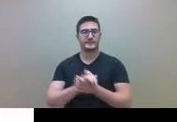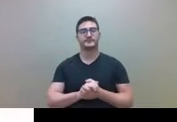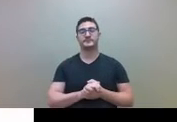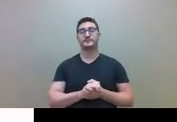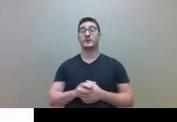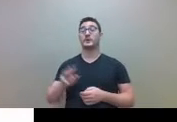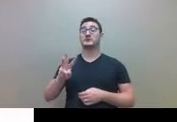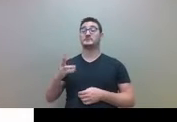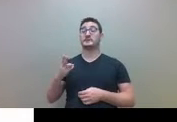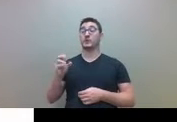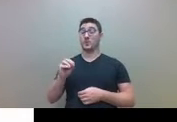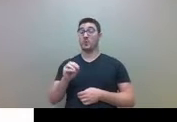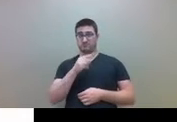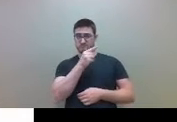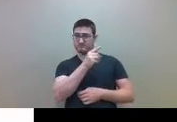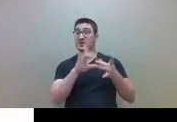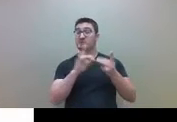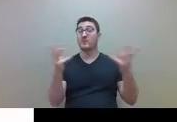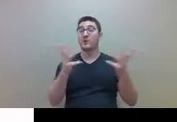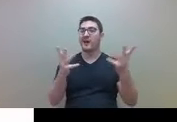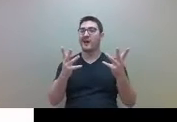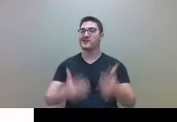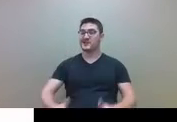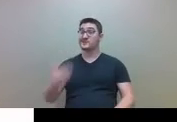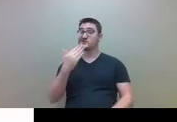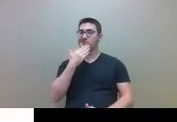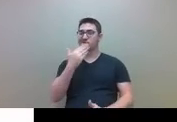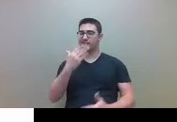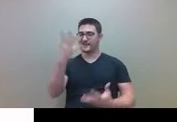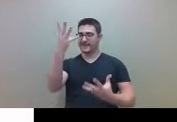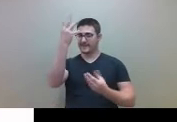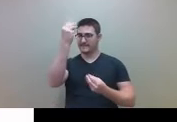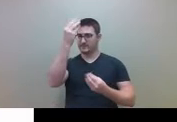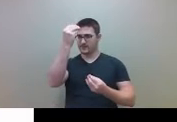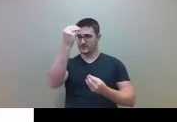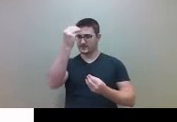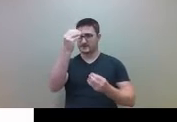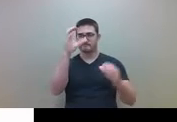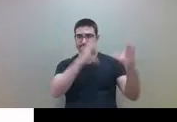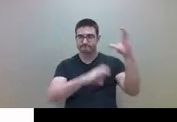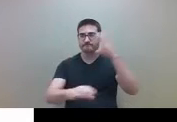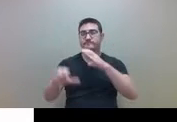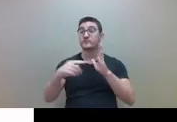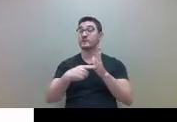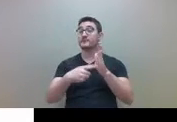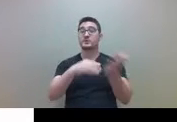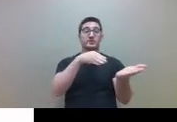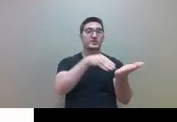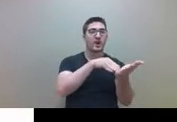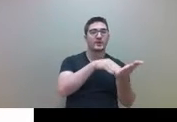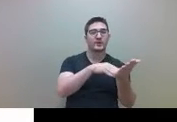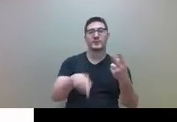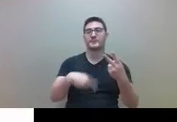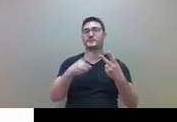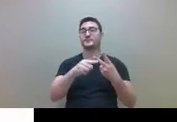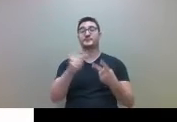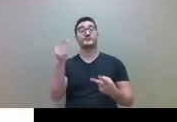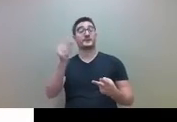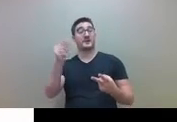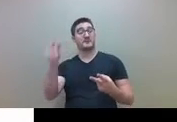seek information from trusted sources. So that is your doctor, your government of